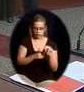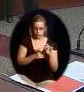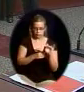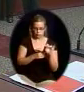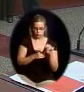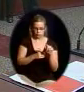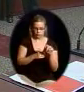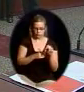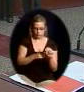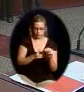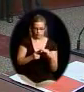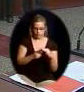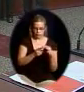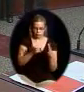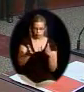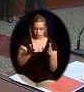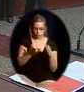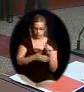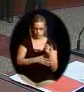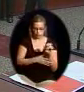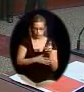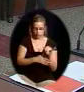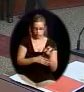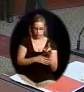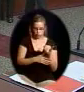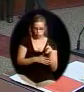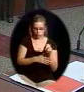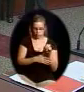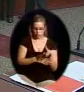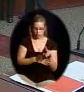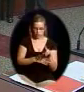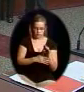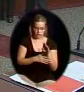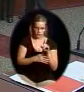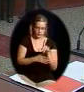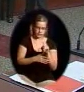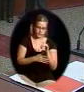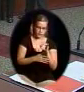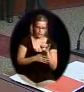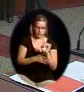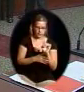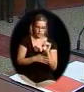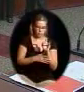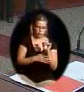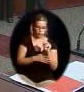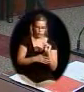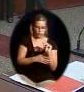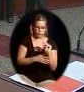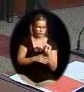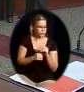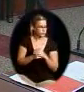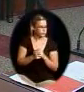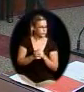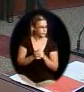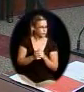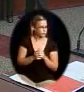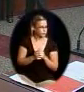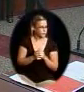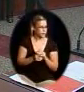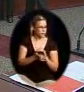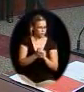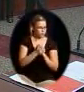Services, Jerry Renaud, Executive Director of Special Services, and Debbie Byrne, who provides oversight for the Access students. We would